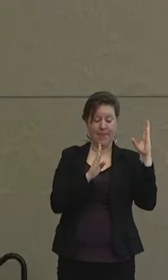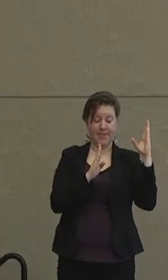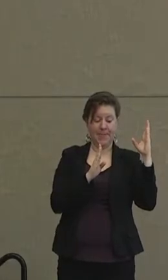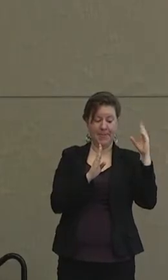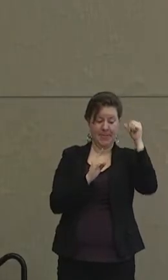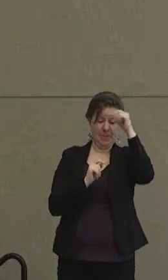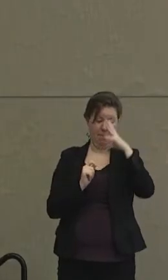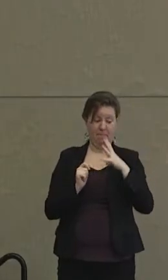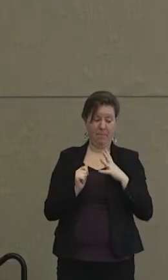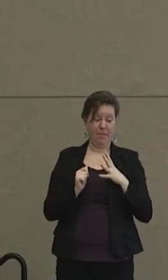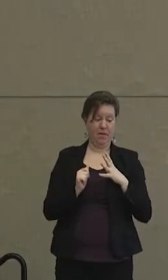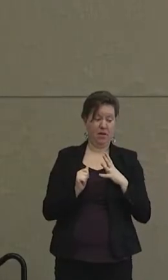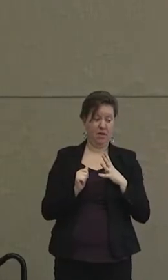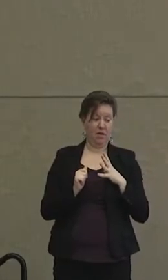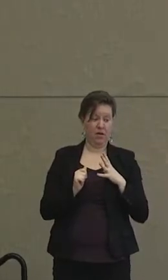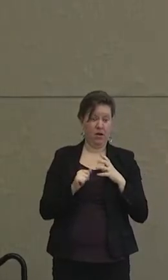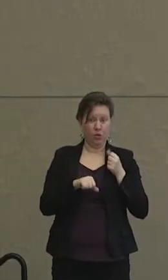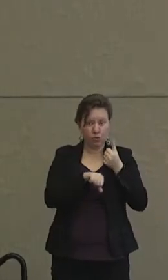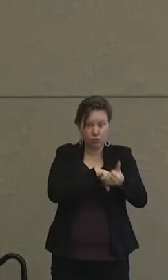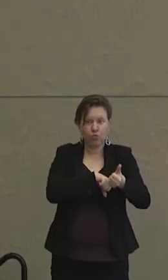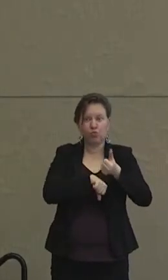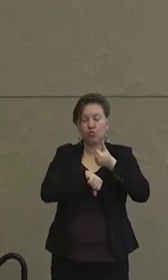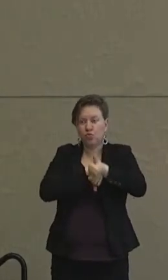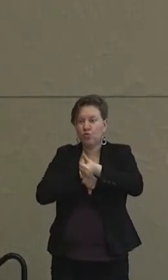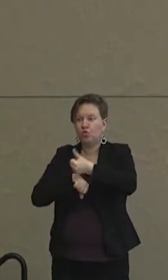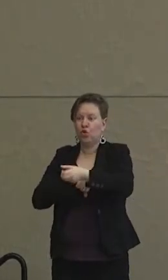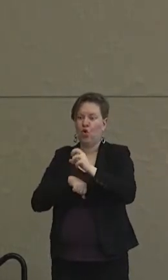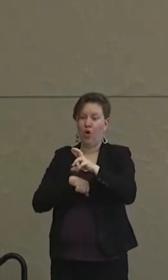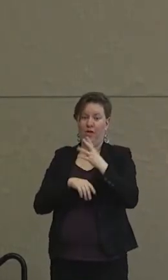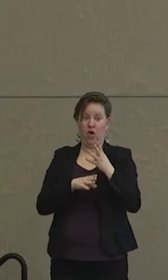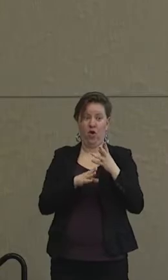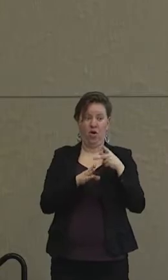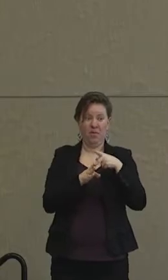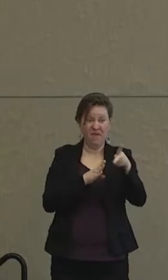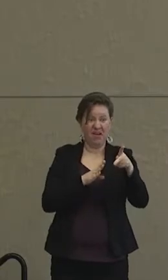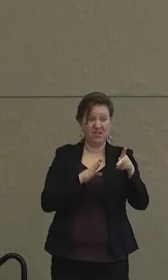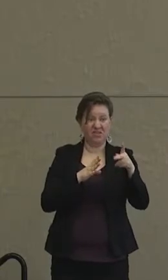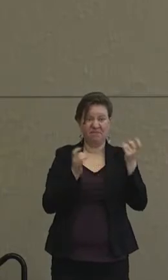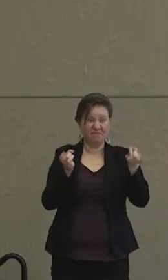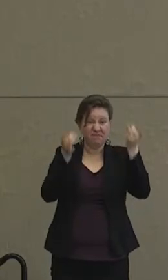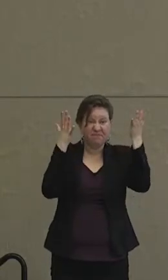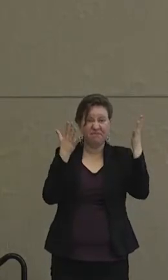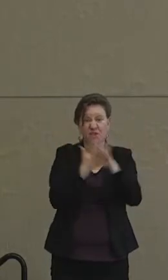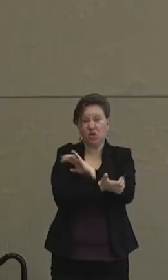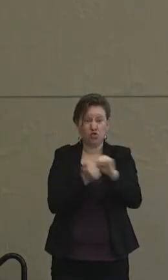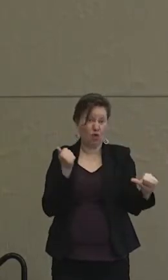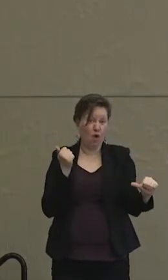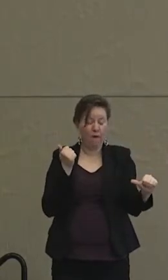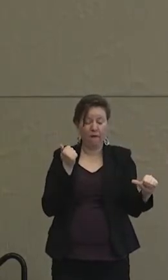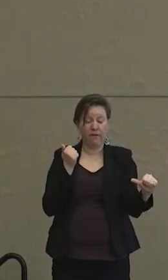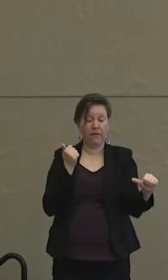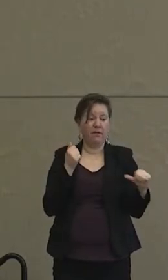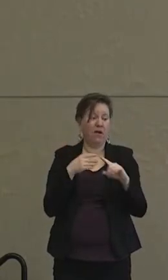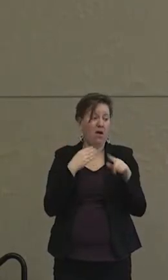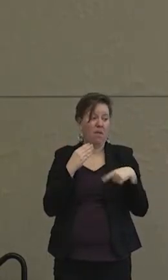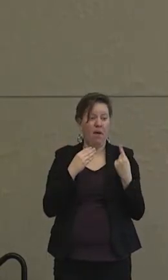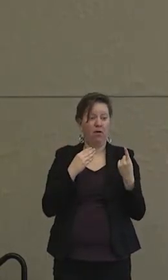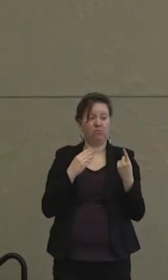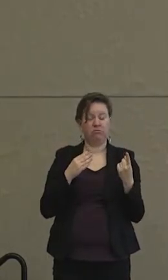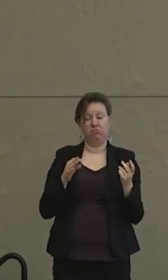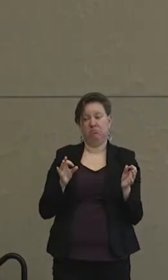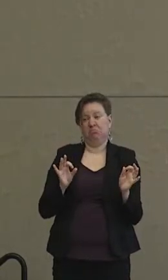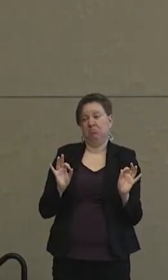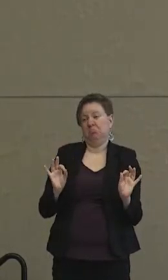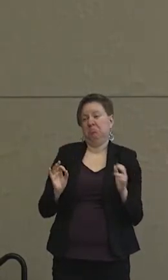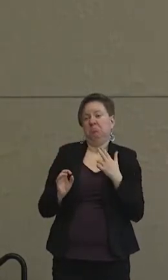and men are accused, or professions are destroyed over relatively